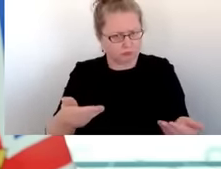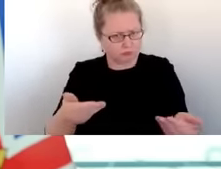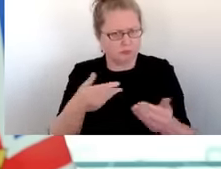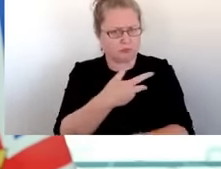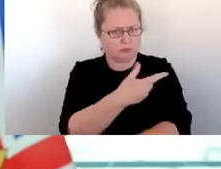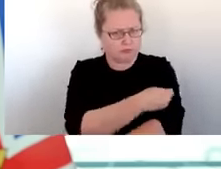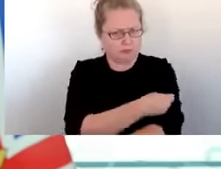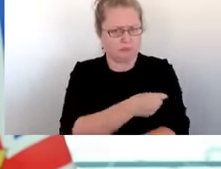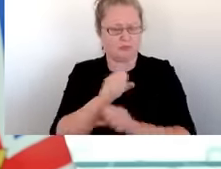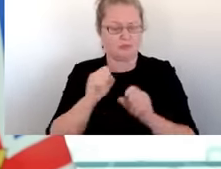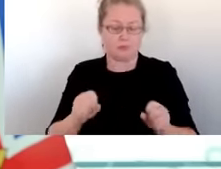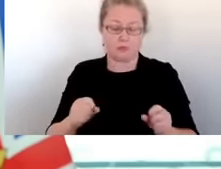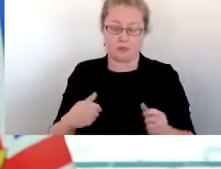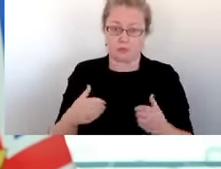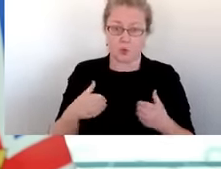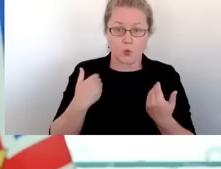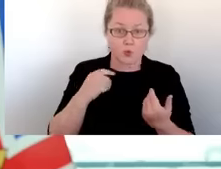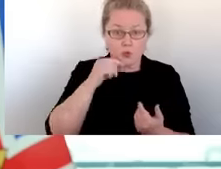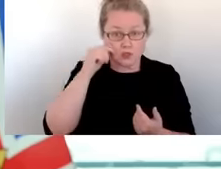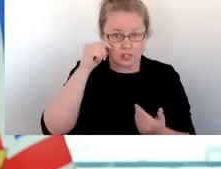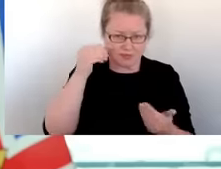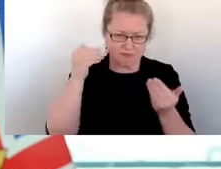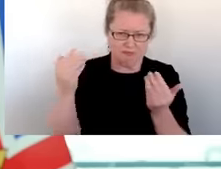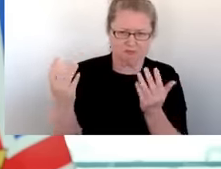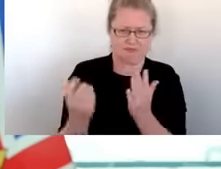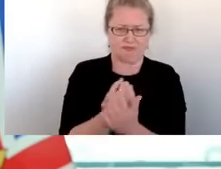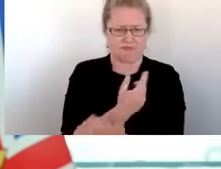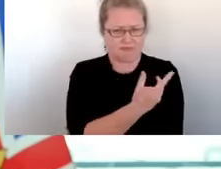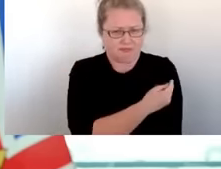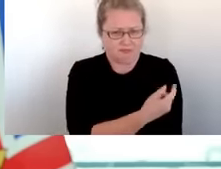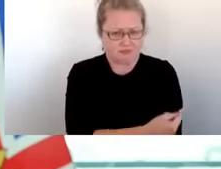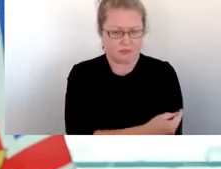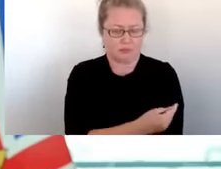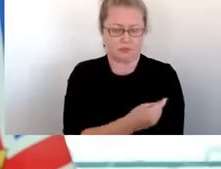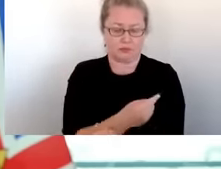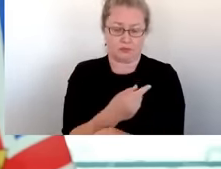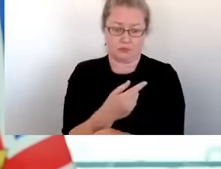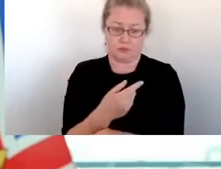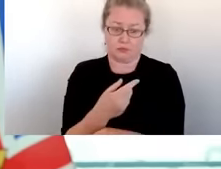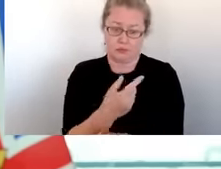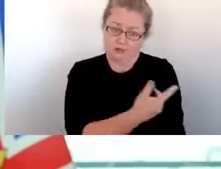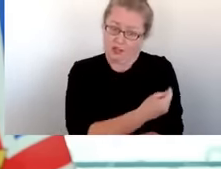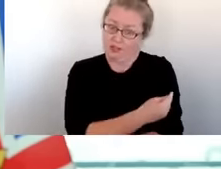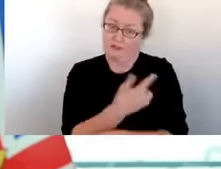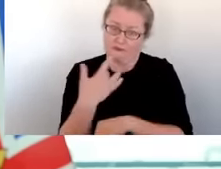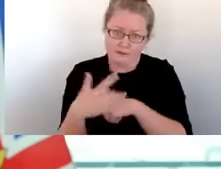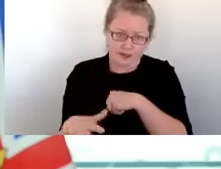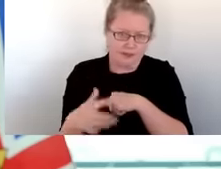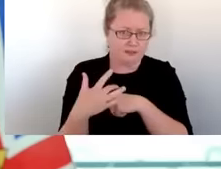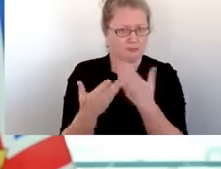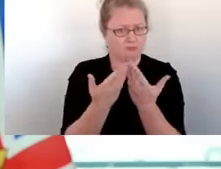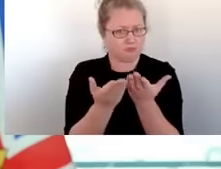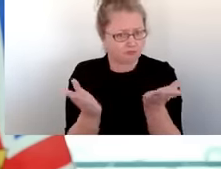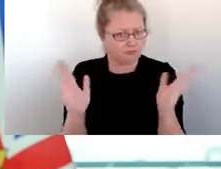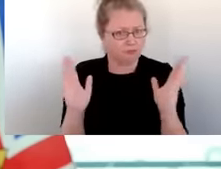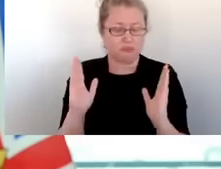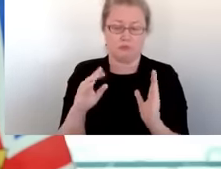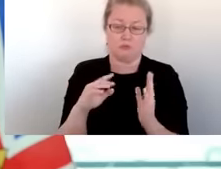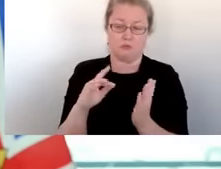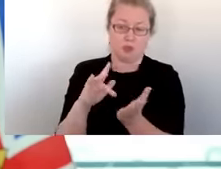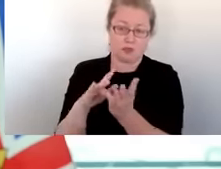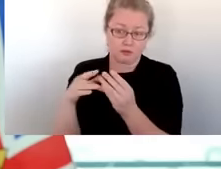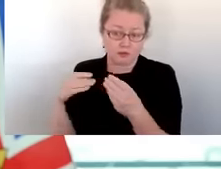youth, really want to encourage that they take advantage of this campaign, where a vaccine will be very, very available across pharmacies and